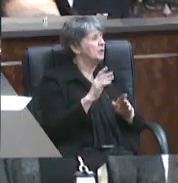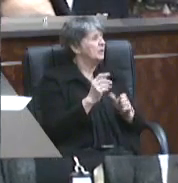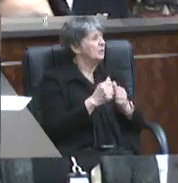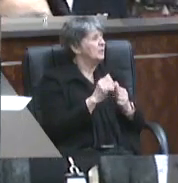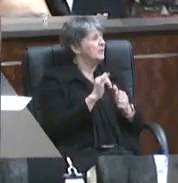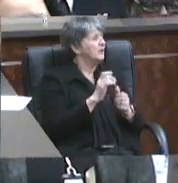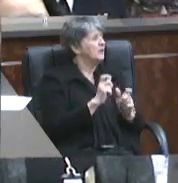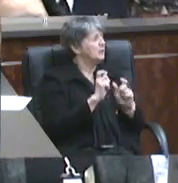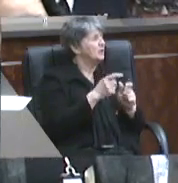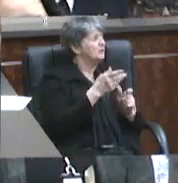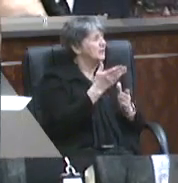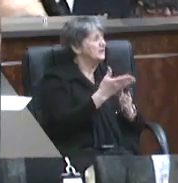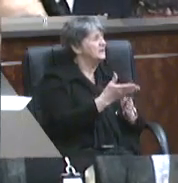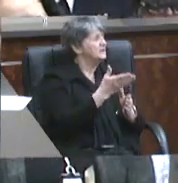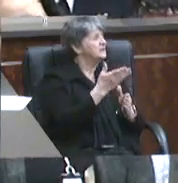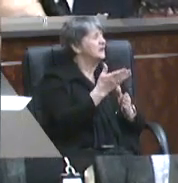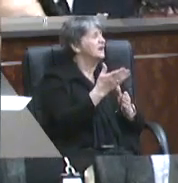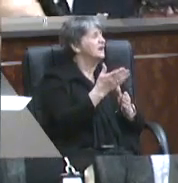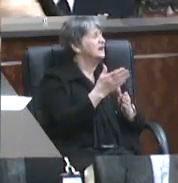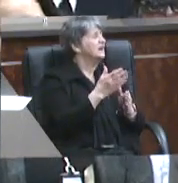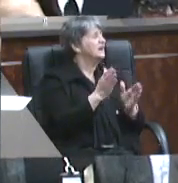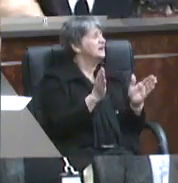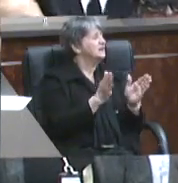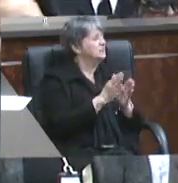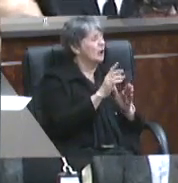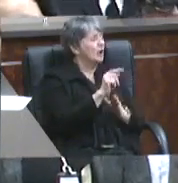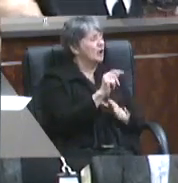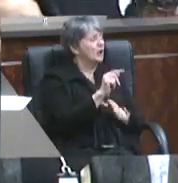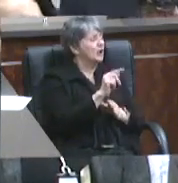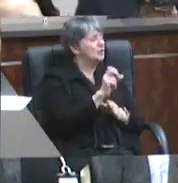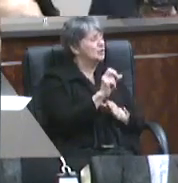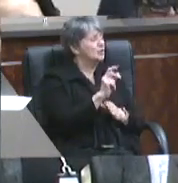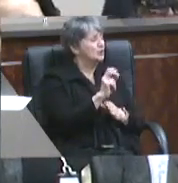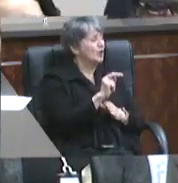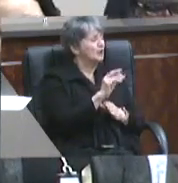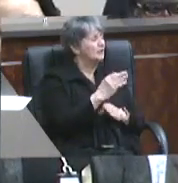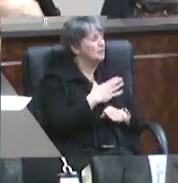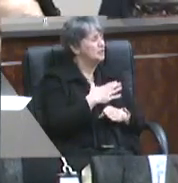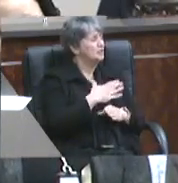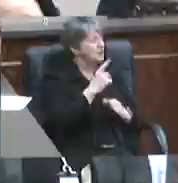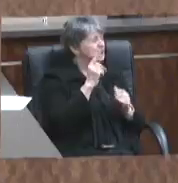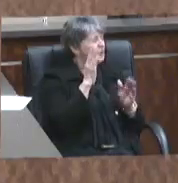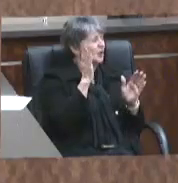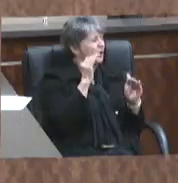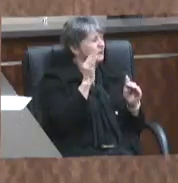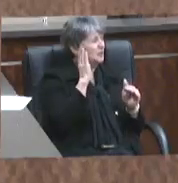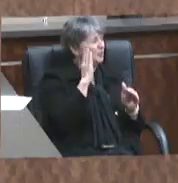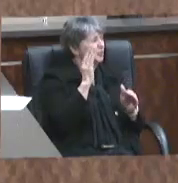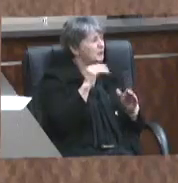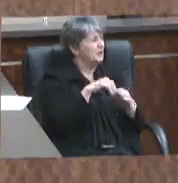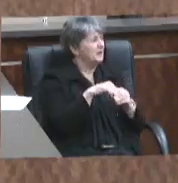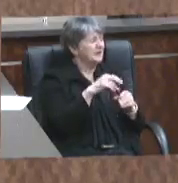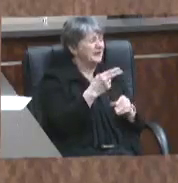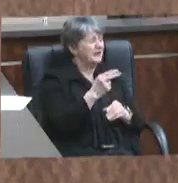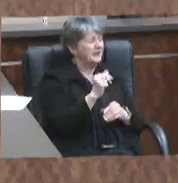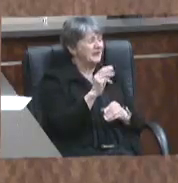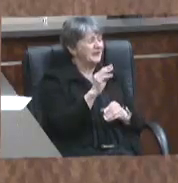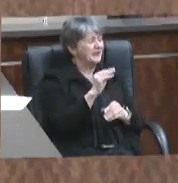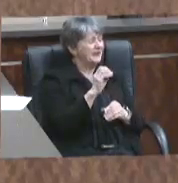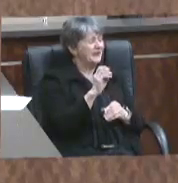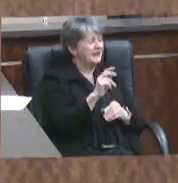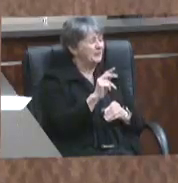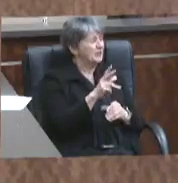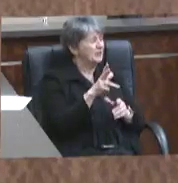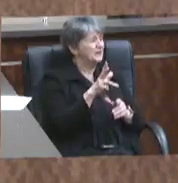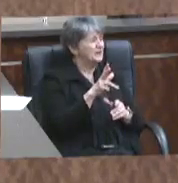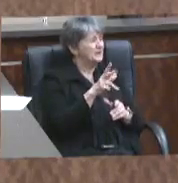give you this, a small token of appreciation. Hopefully you'll be in the hammock in the summer listening